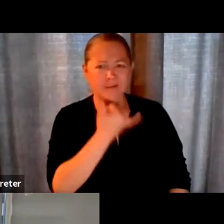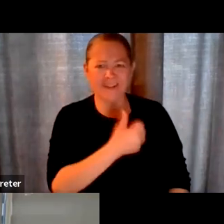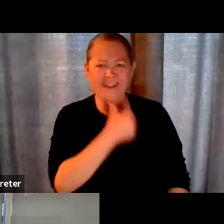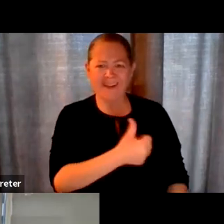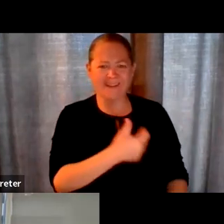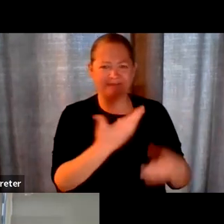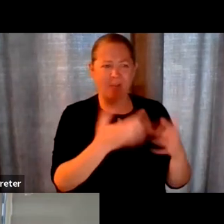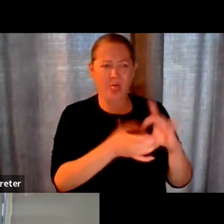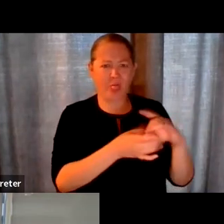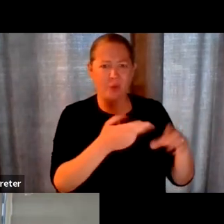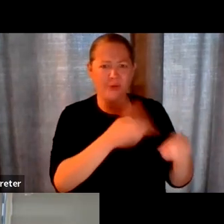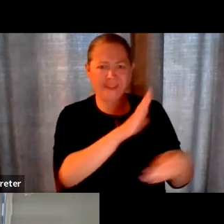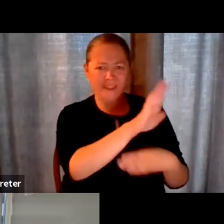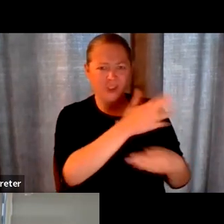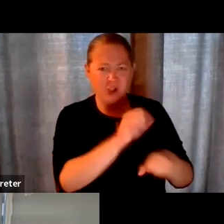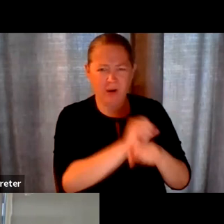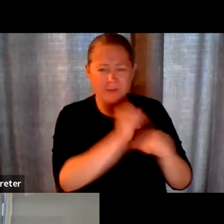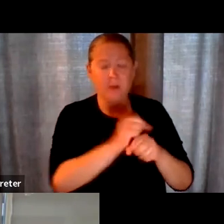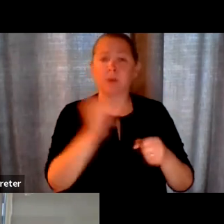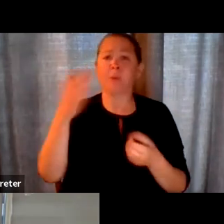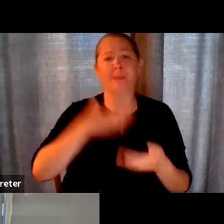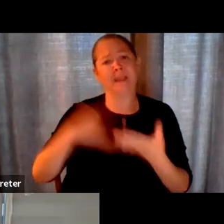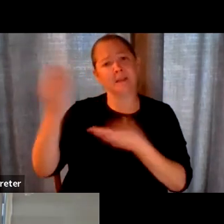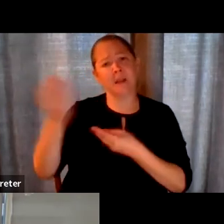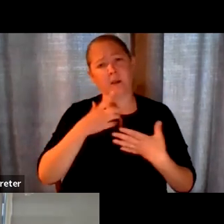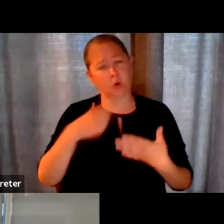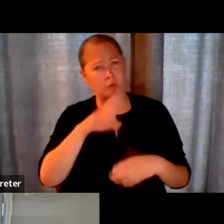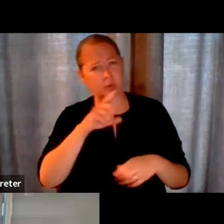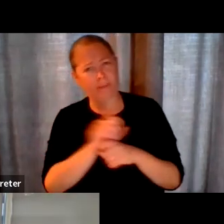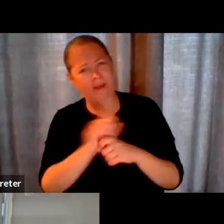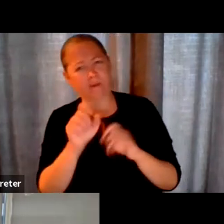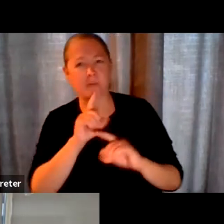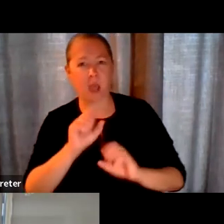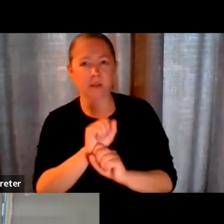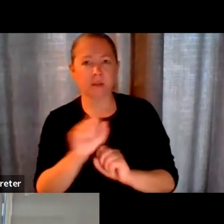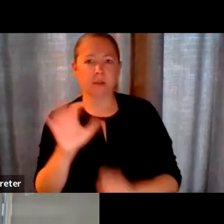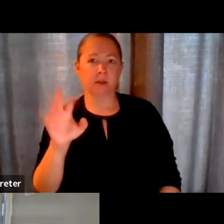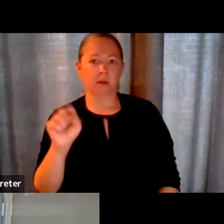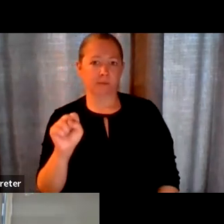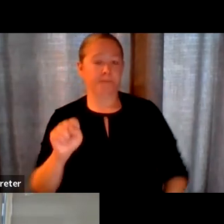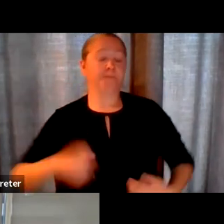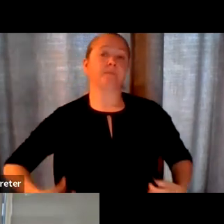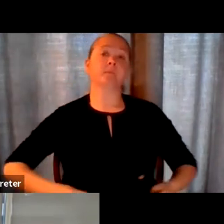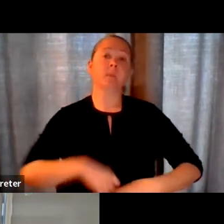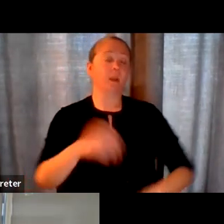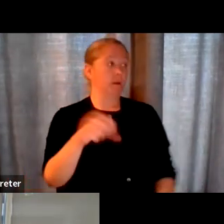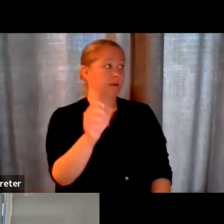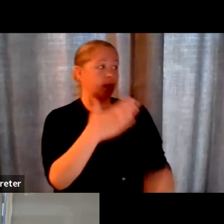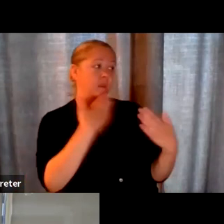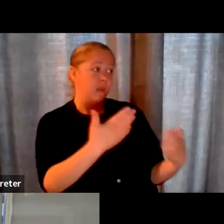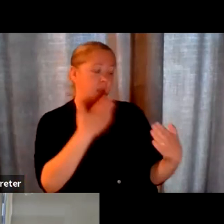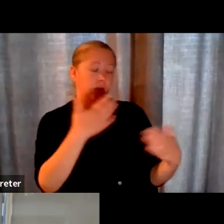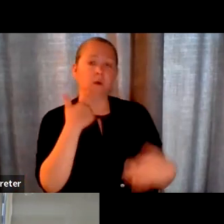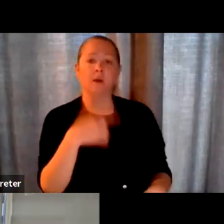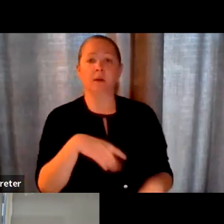the real facts. Yes, absolutely. Hi, it's so great to be with all of you. So like Rachel said, like Brian